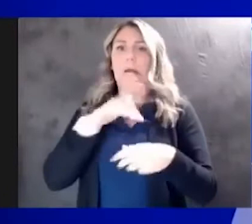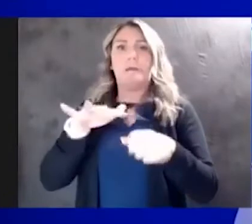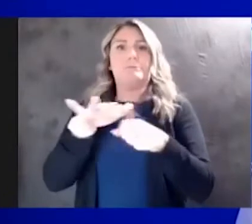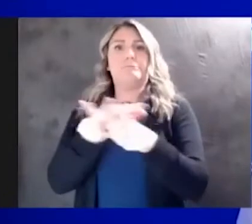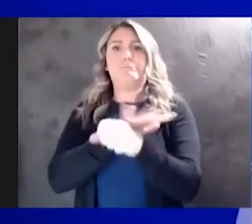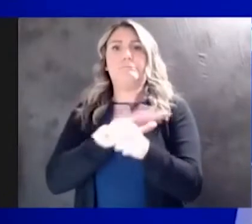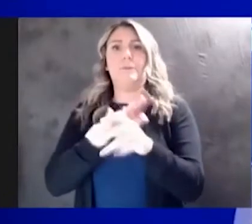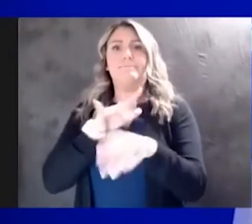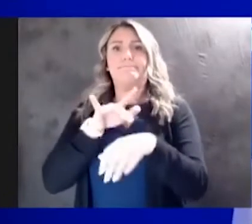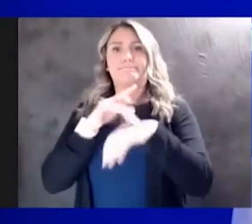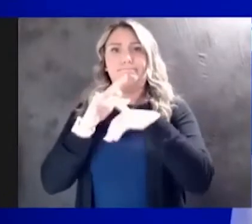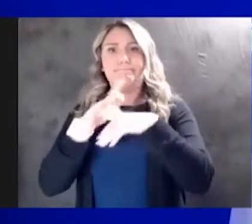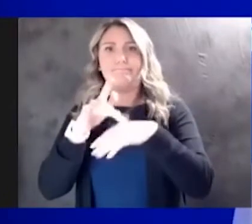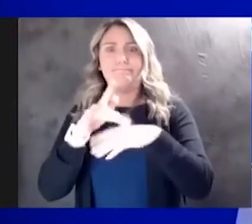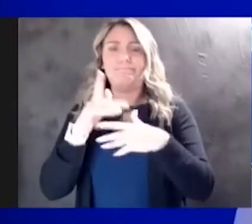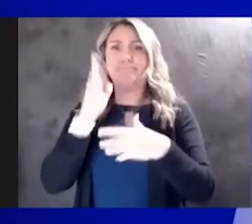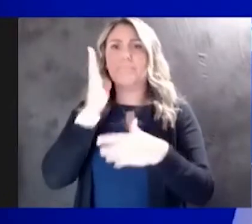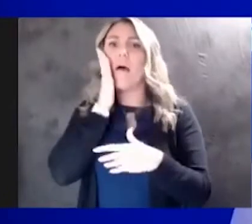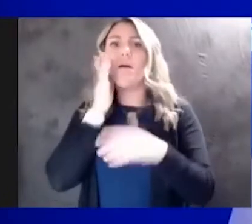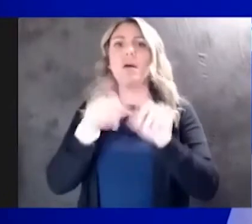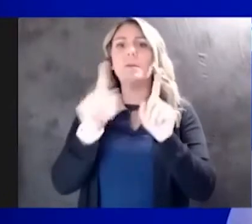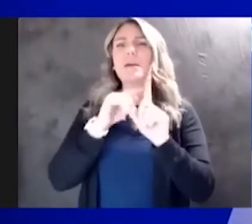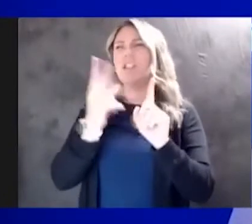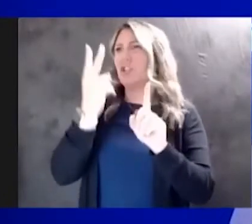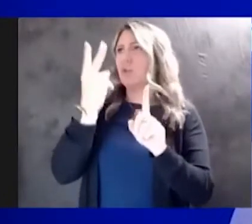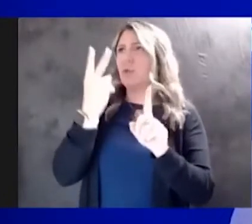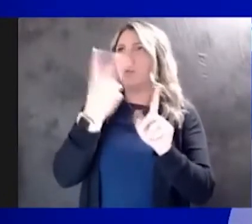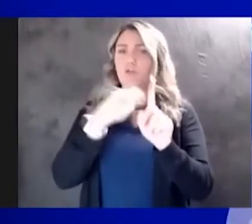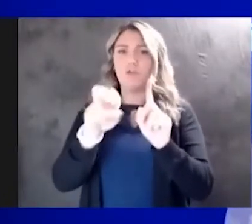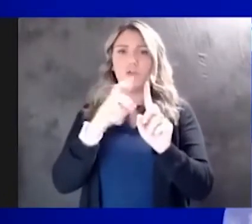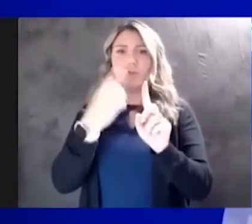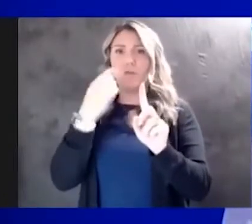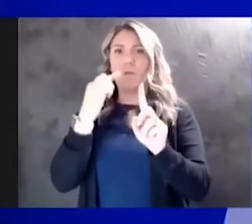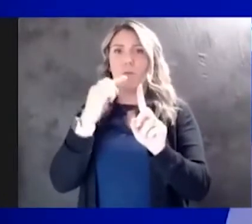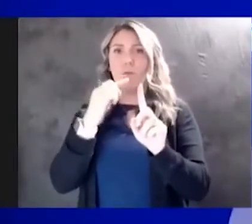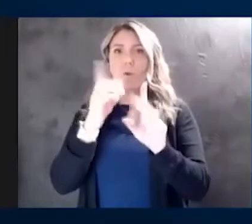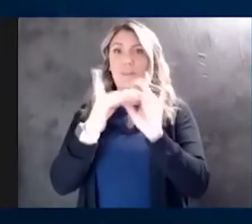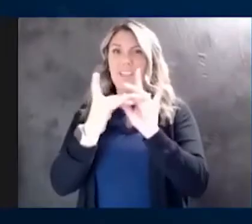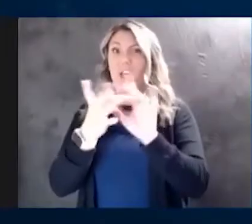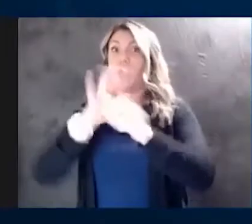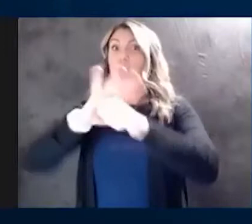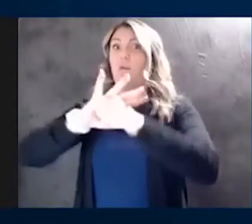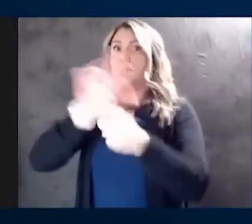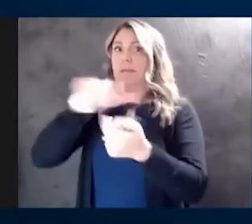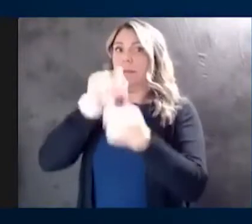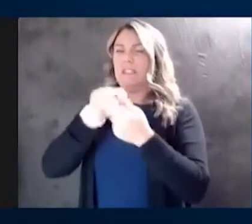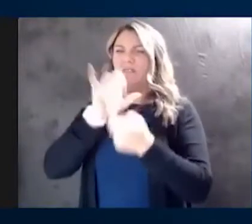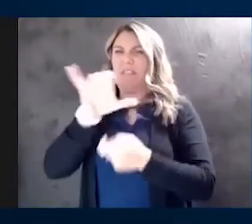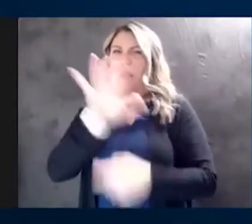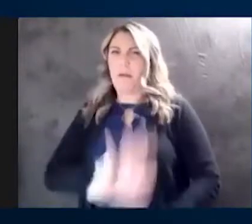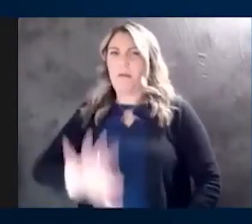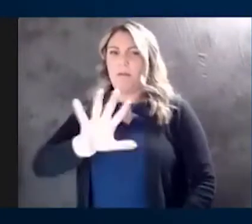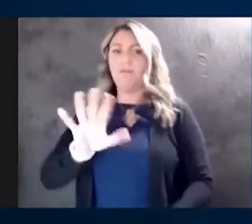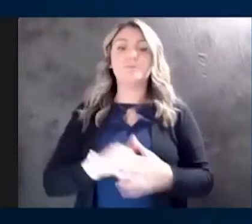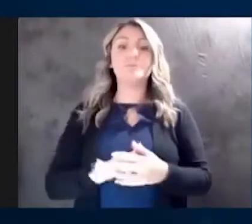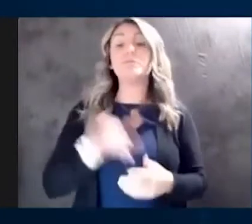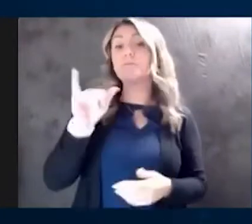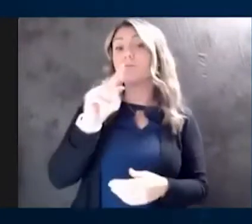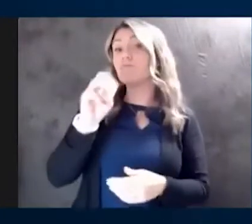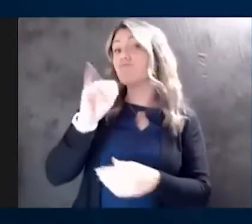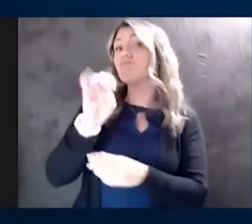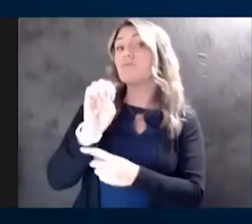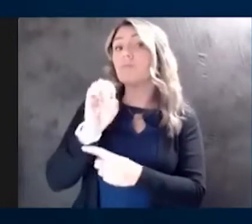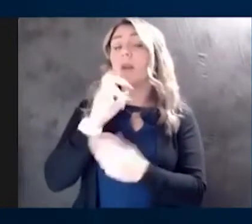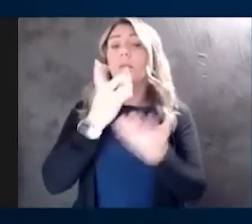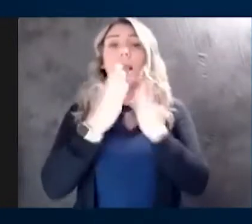yesterday, we had 2 transfers for COVID specifically from that area. Okay, and Jamie asks, good morning, doctors.